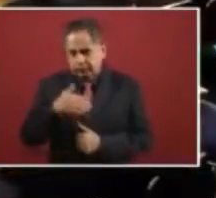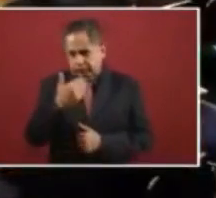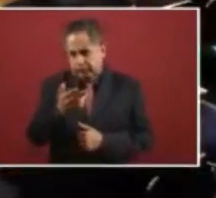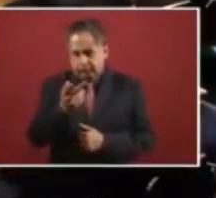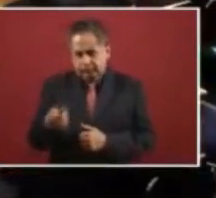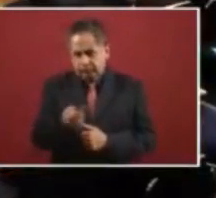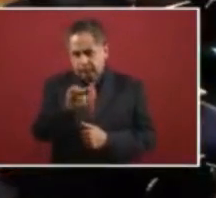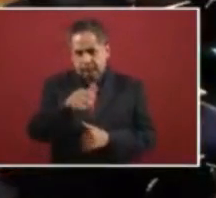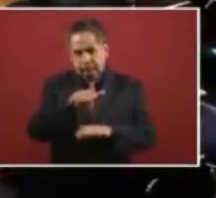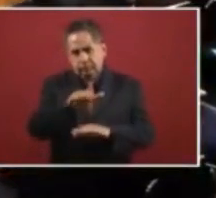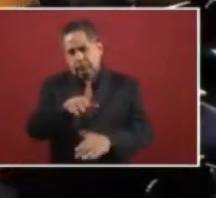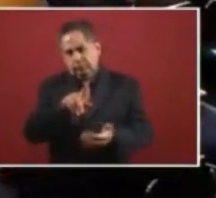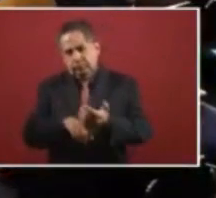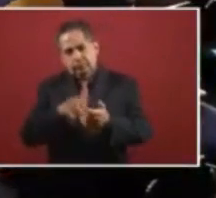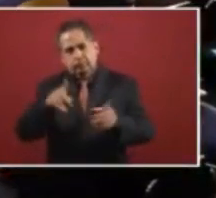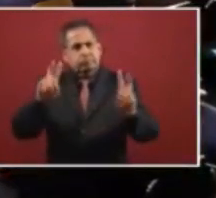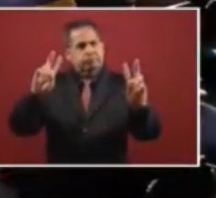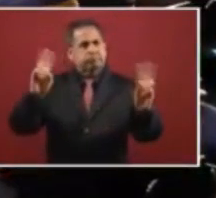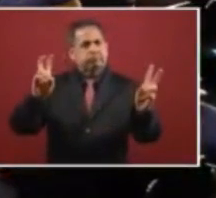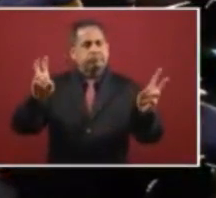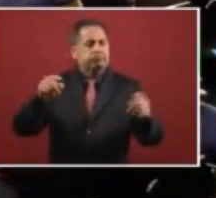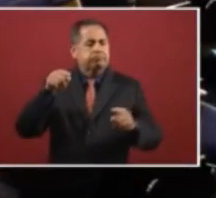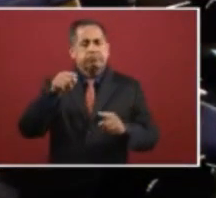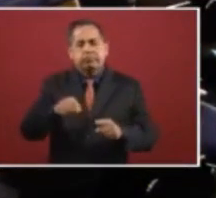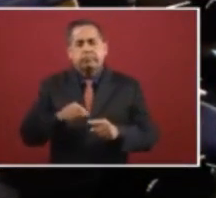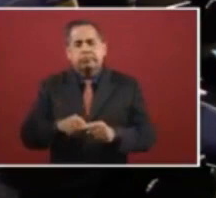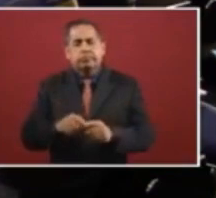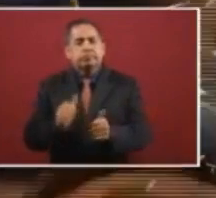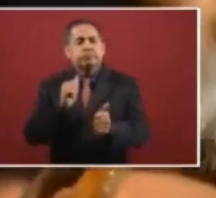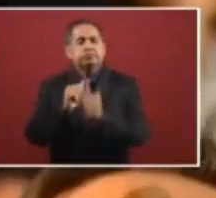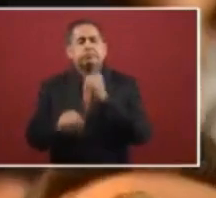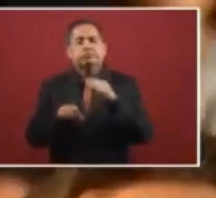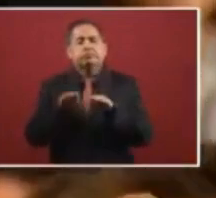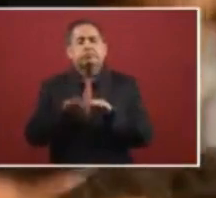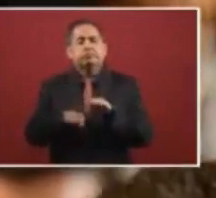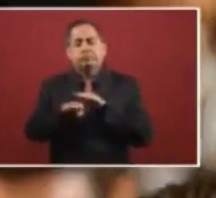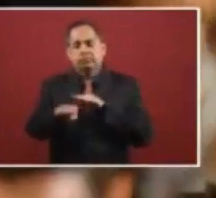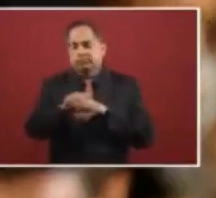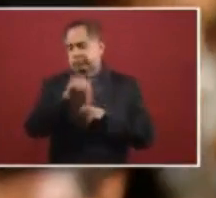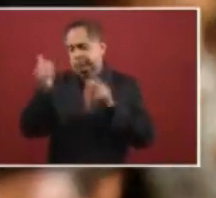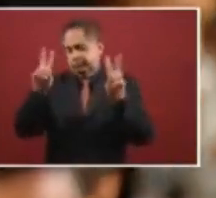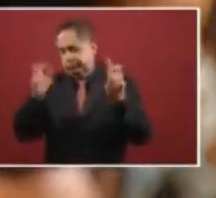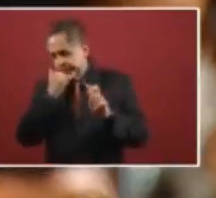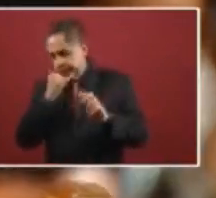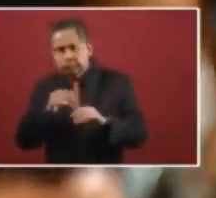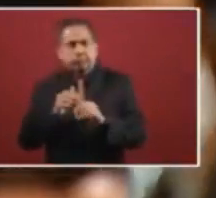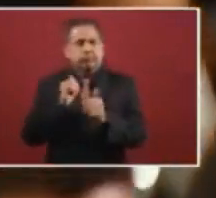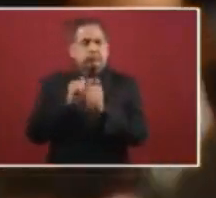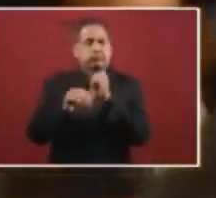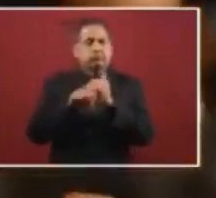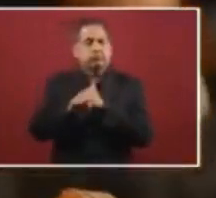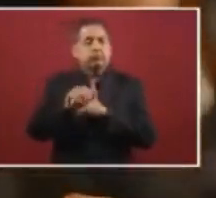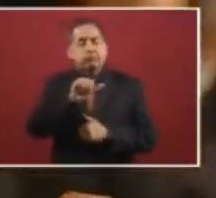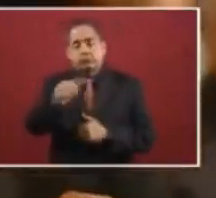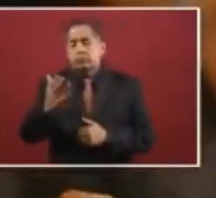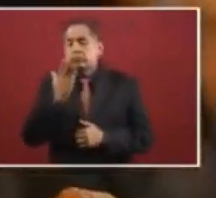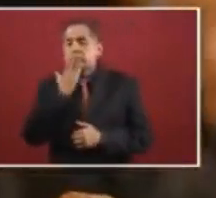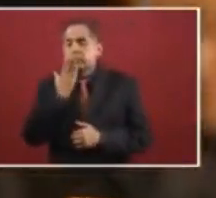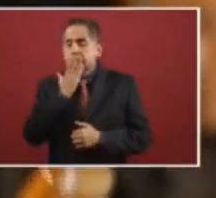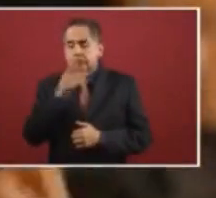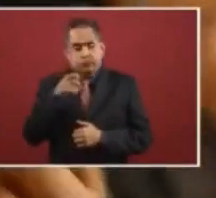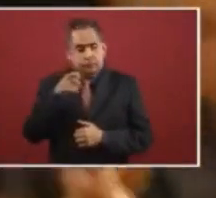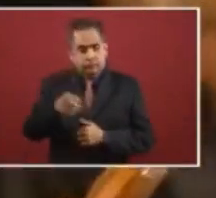what will that represent? And I also have a question regarding the matter of the road of